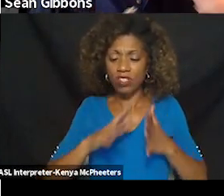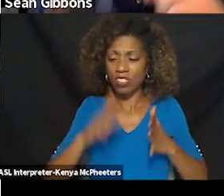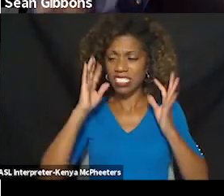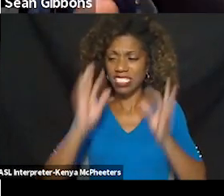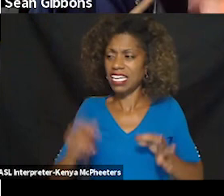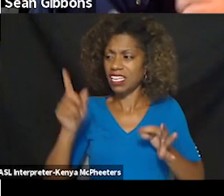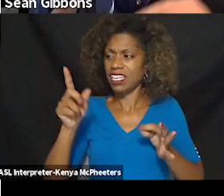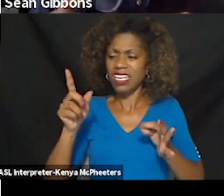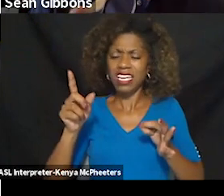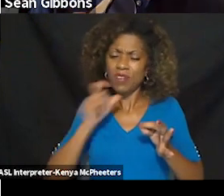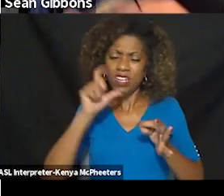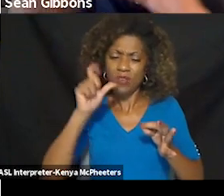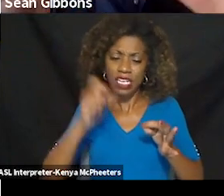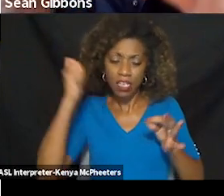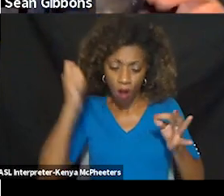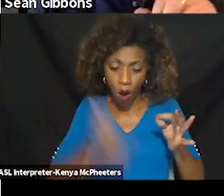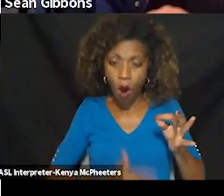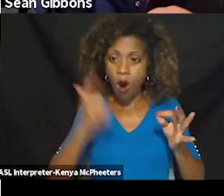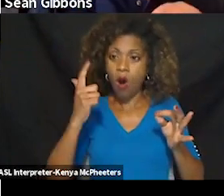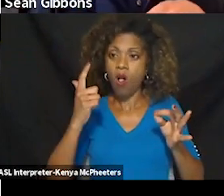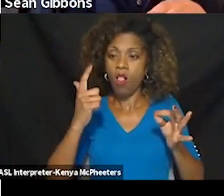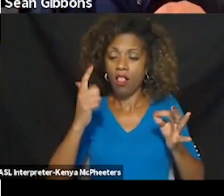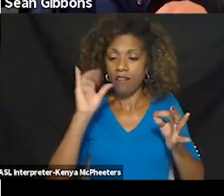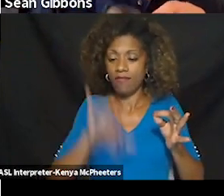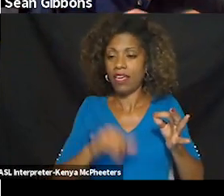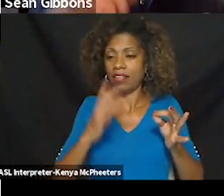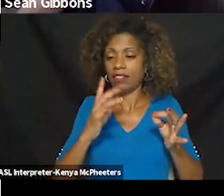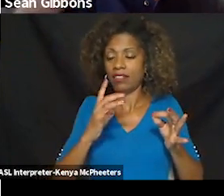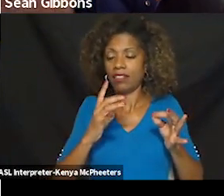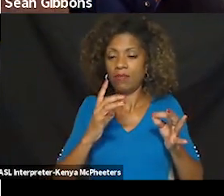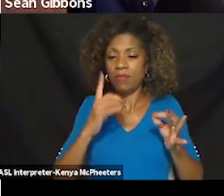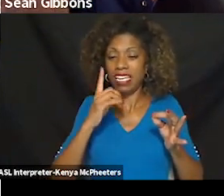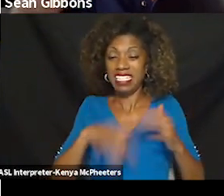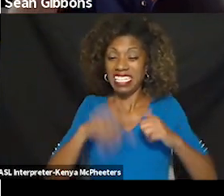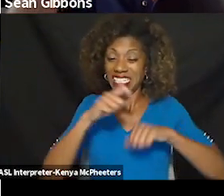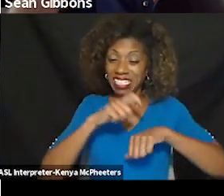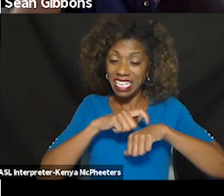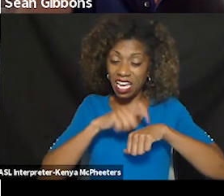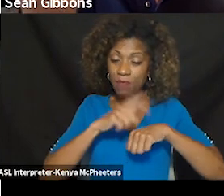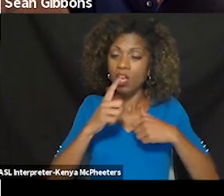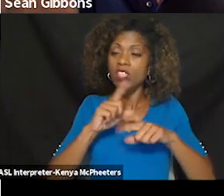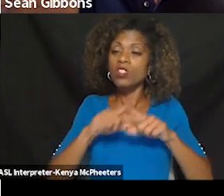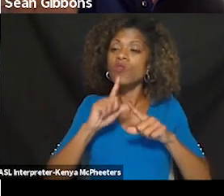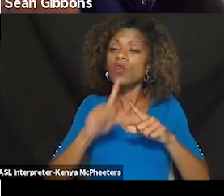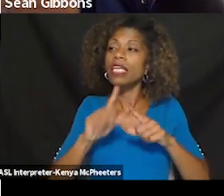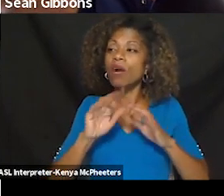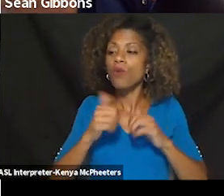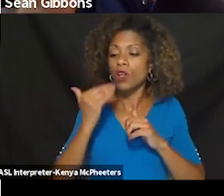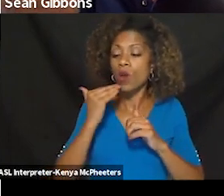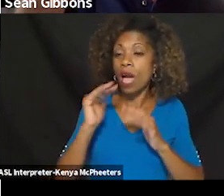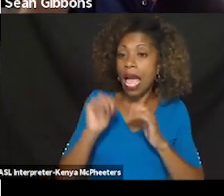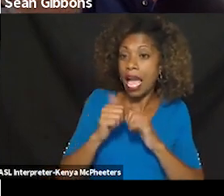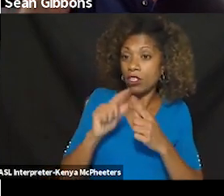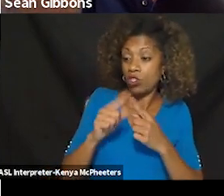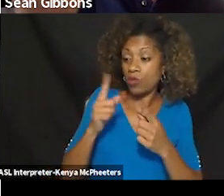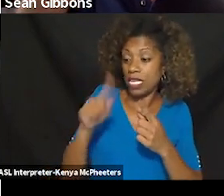How did you all start to get buy-in? And Estelle or Carrie, if you want to jump in here, be my guest. How'd you get buy-in from the folks in the technical space who obviously